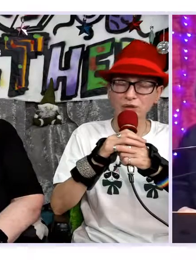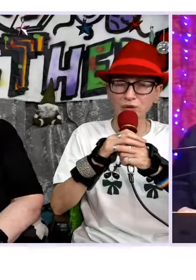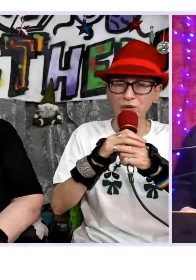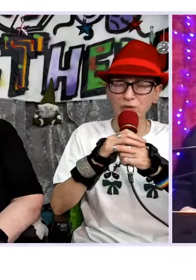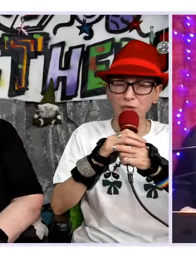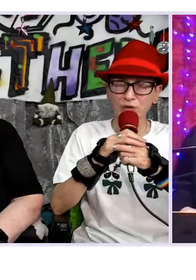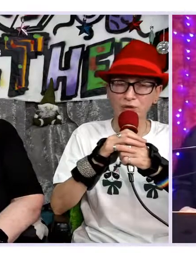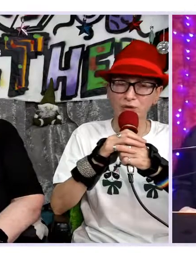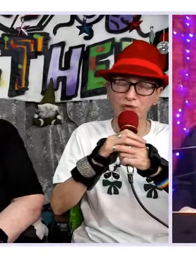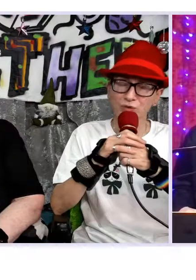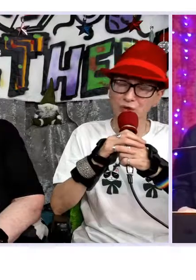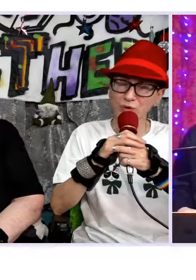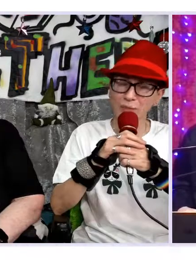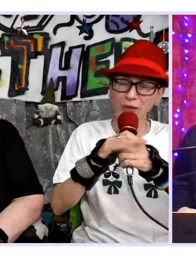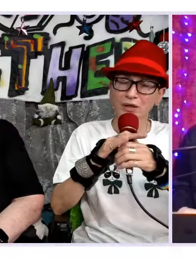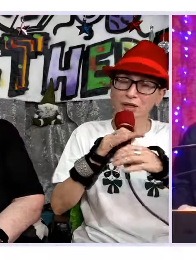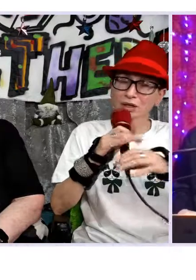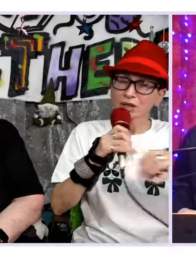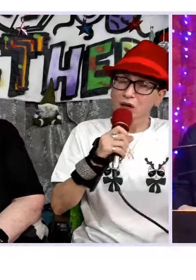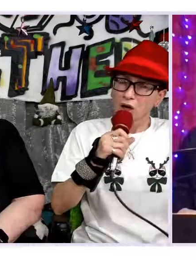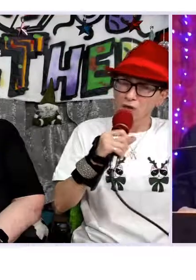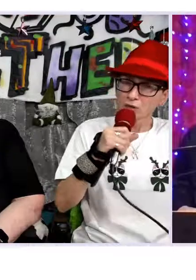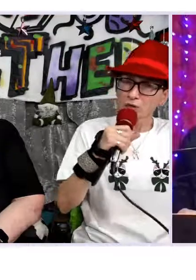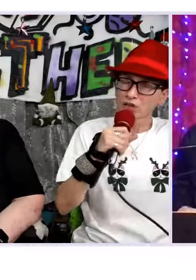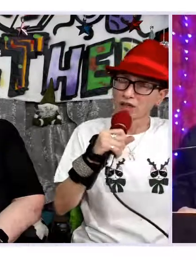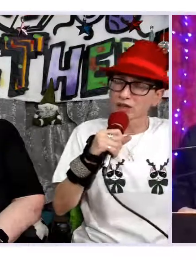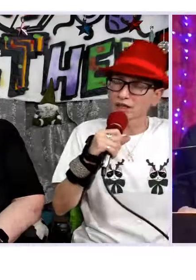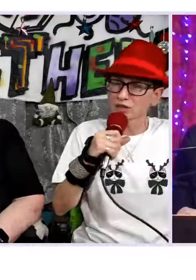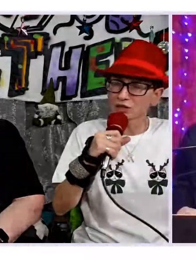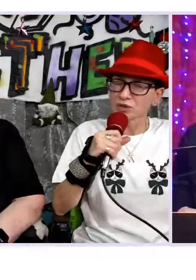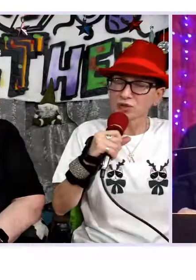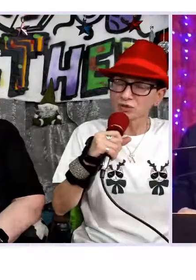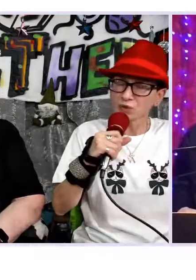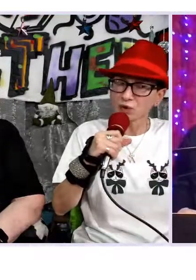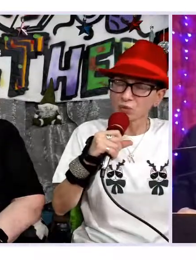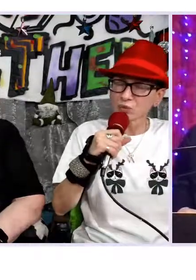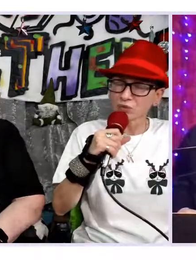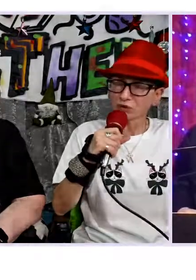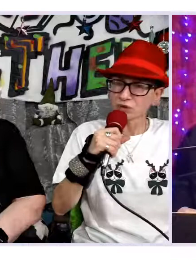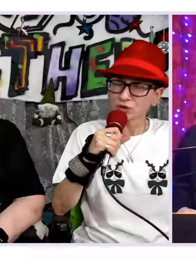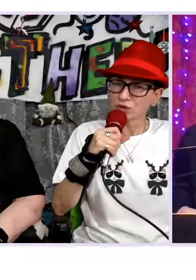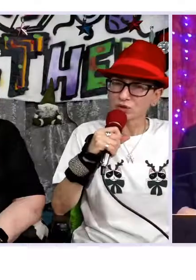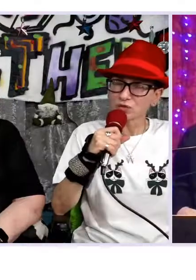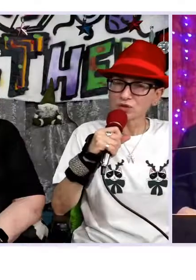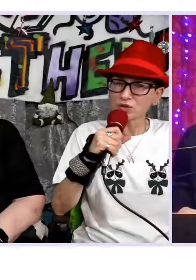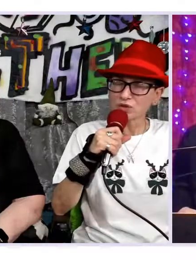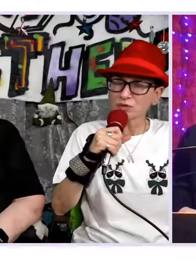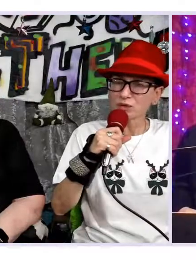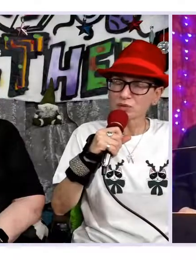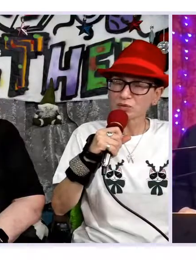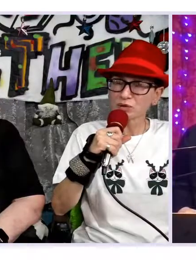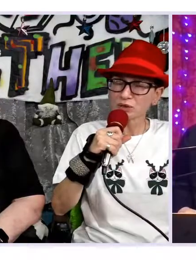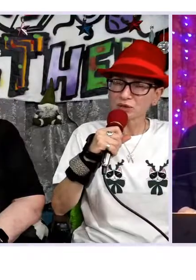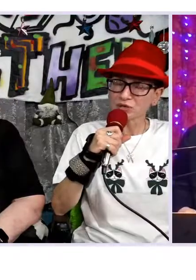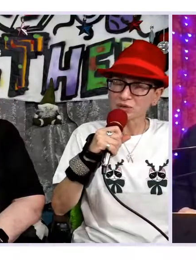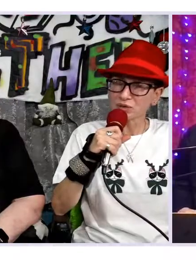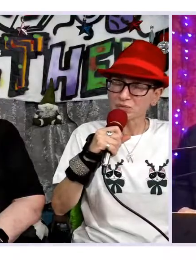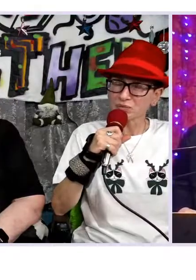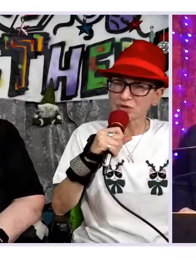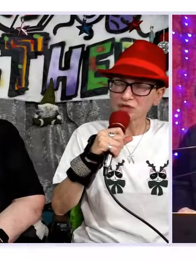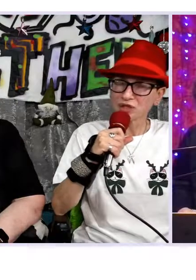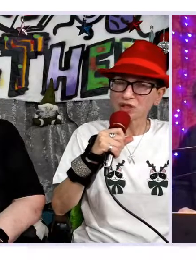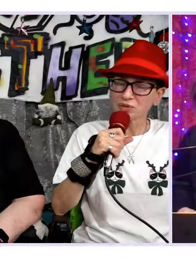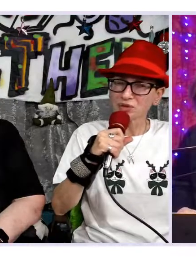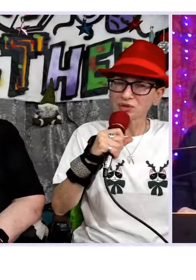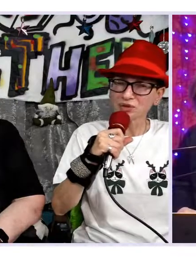main host borough of Newham. Are you okay at the other end of our wheeled virtual sofa? You seem to be wobbling around